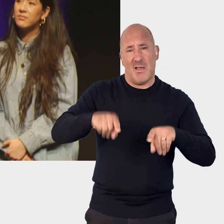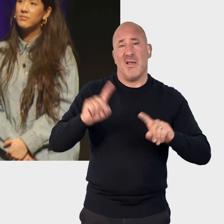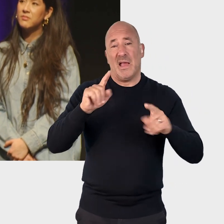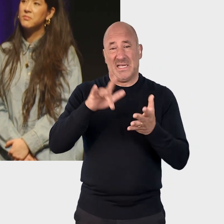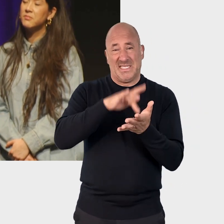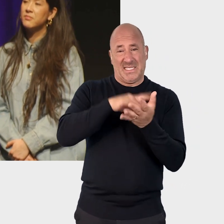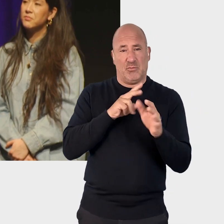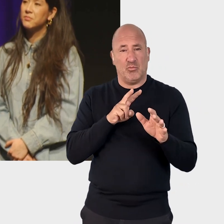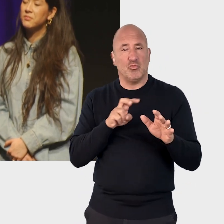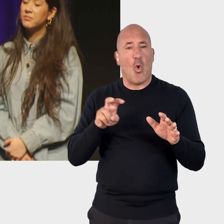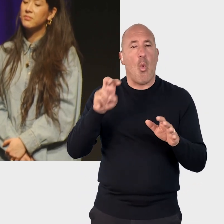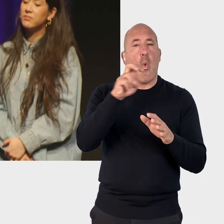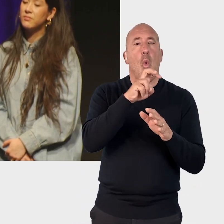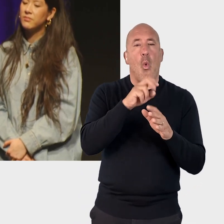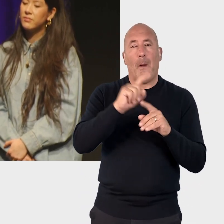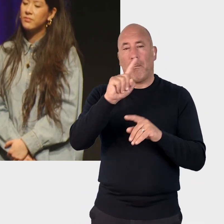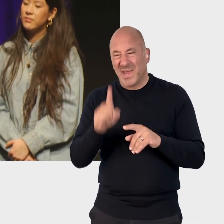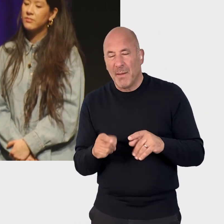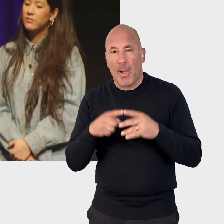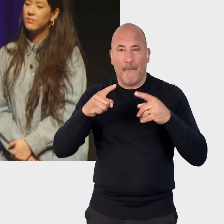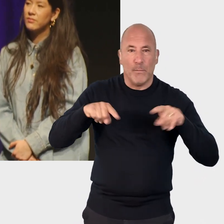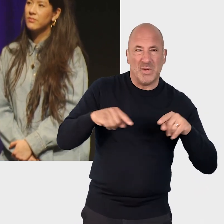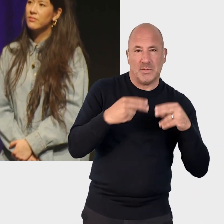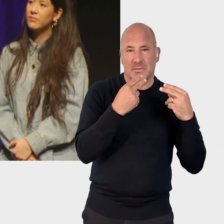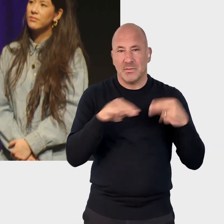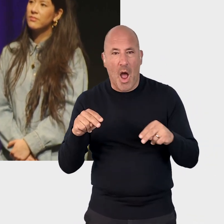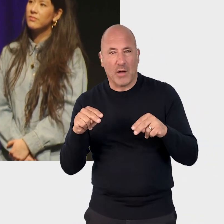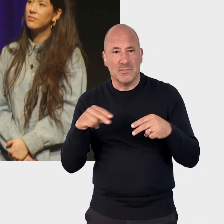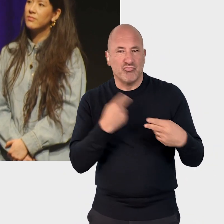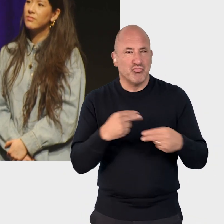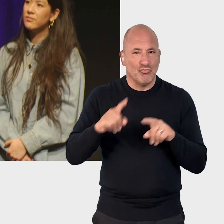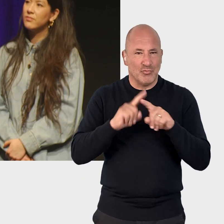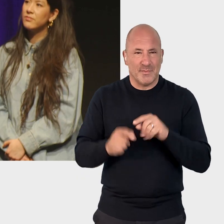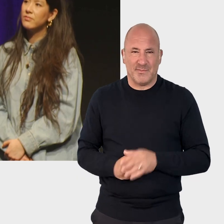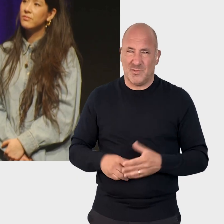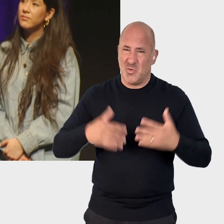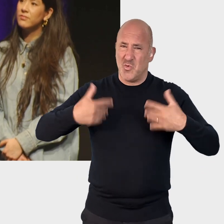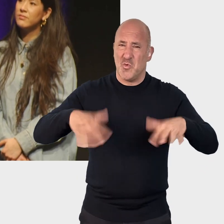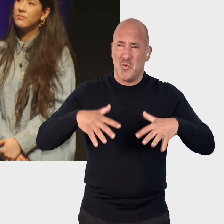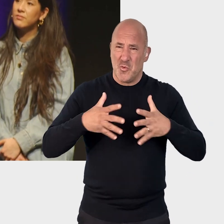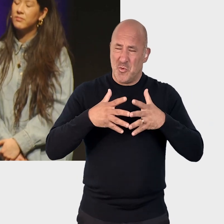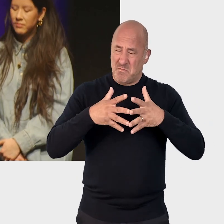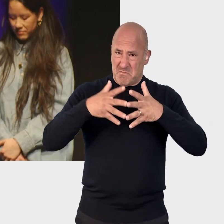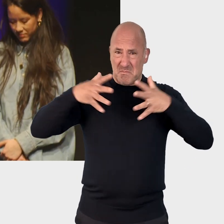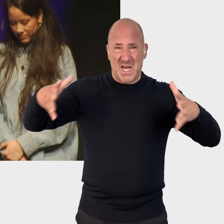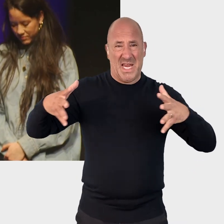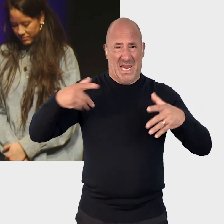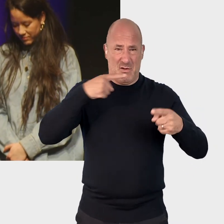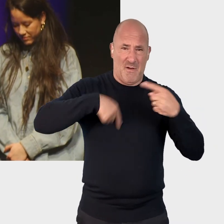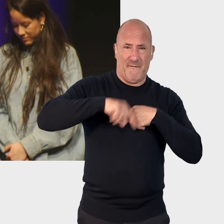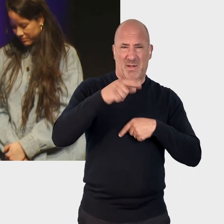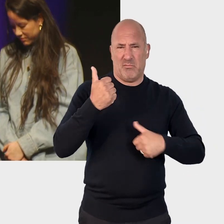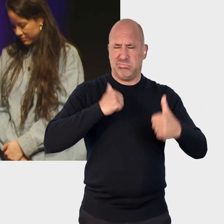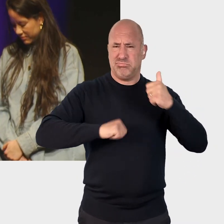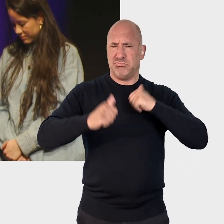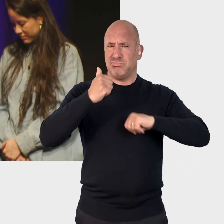with over 100 community participants. It'll be a portrait of the city told through